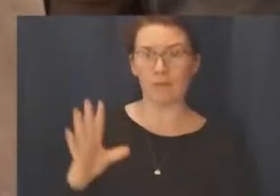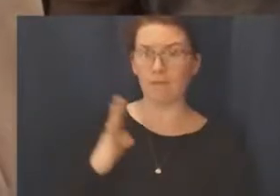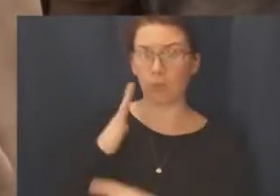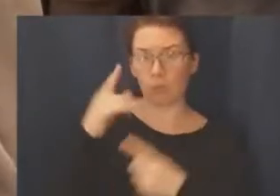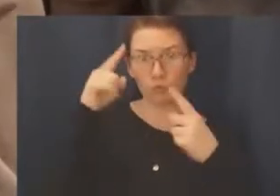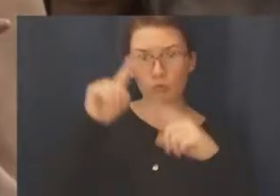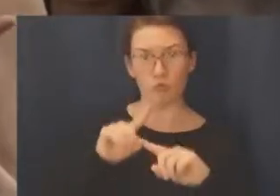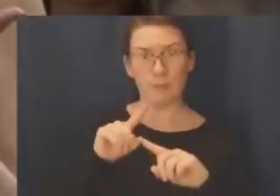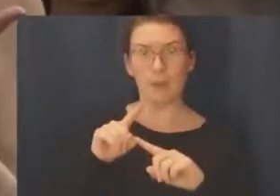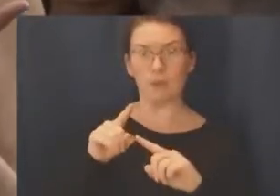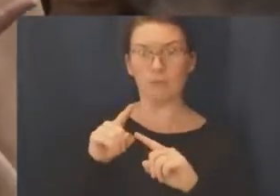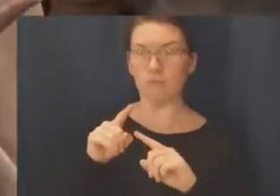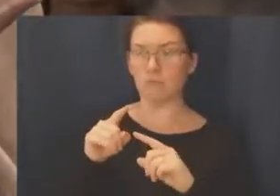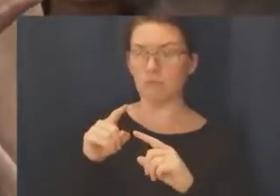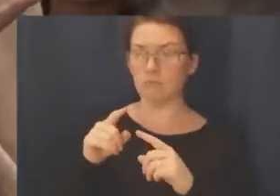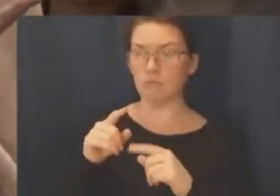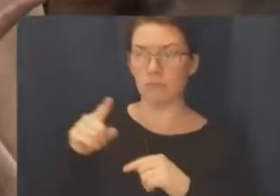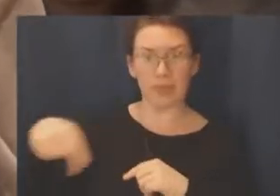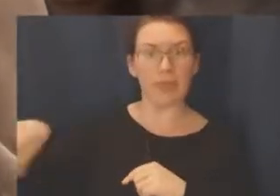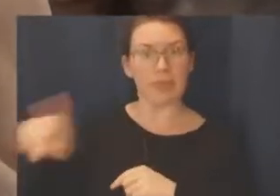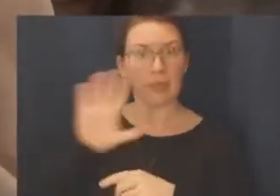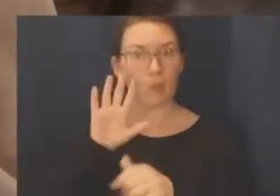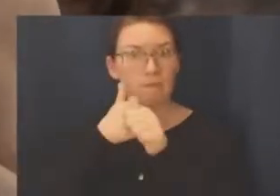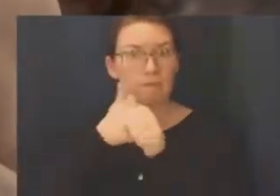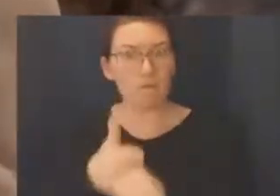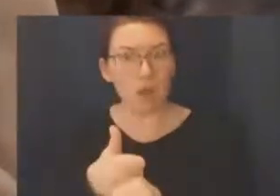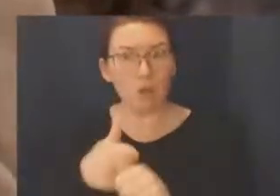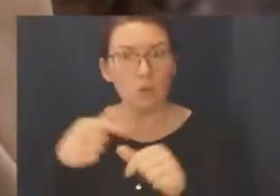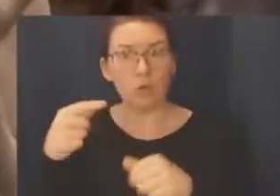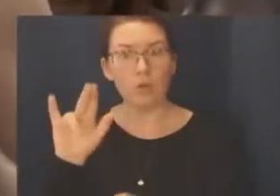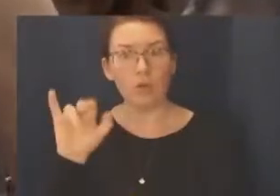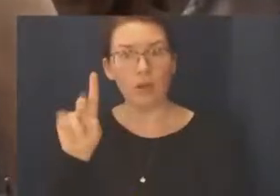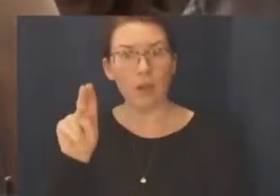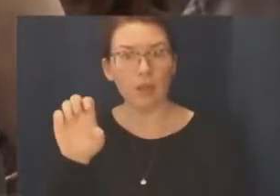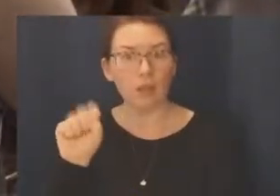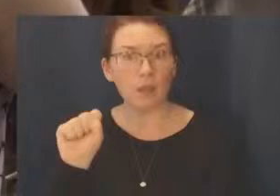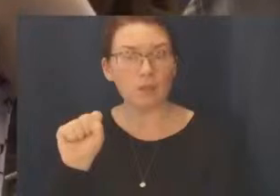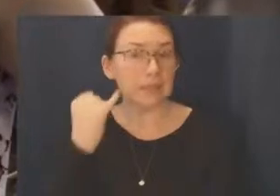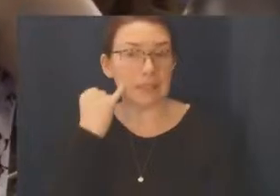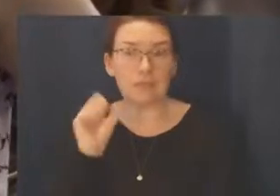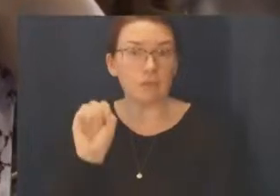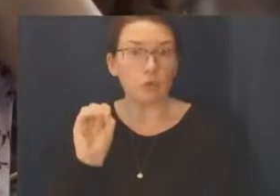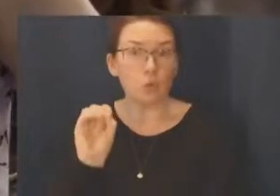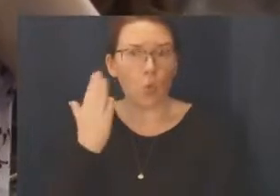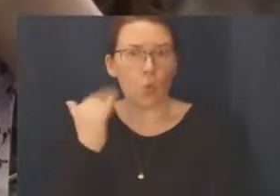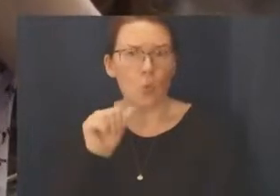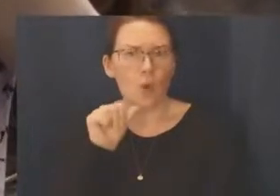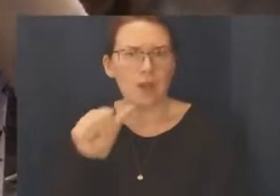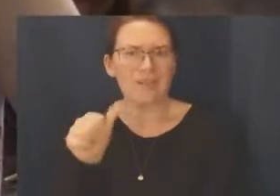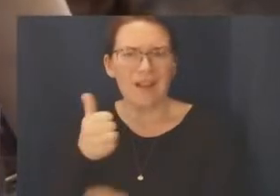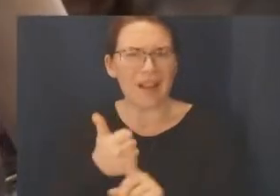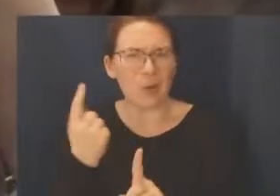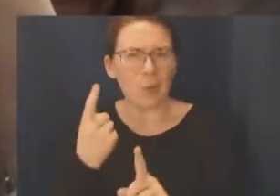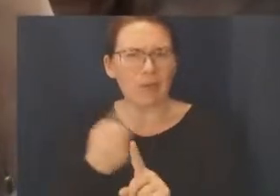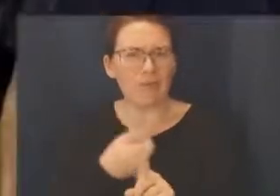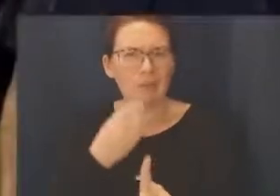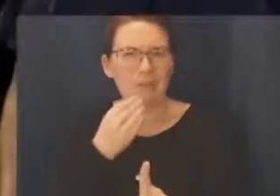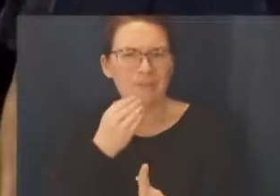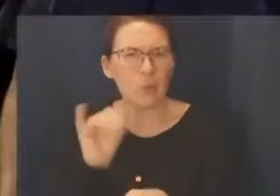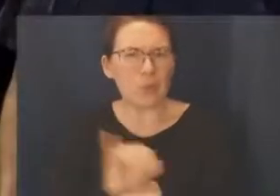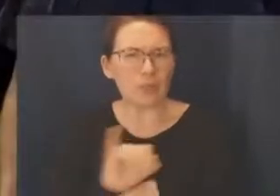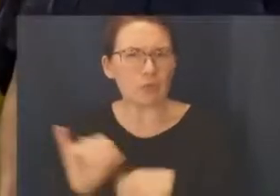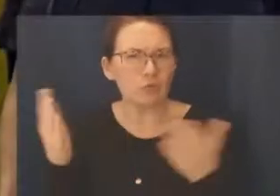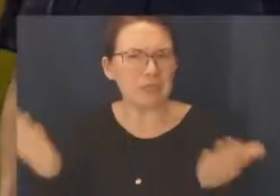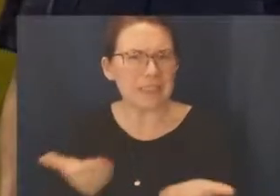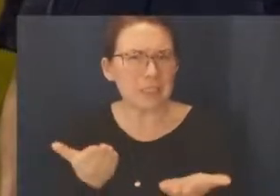to adhere to these guidelines? And if so, why don't we have anyone from the food industry here? I would say we